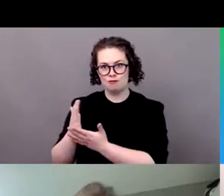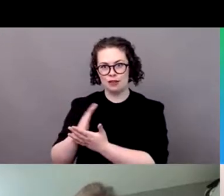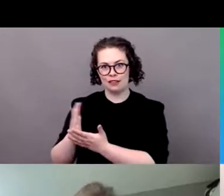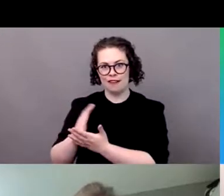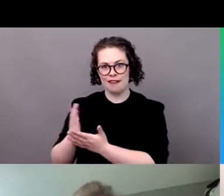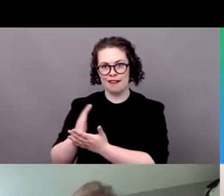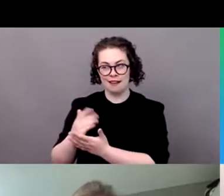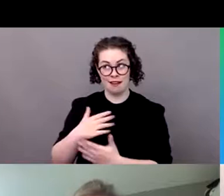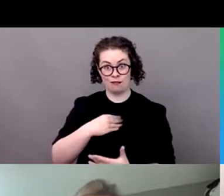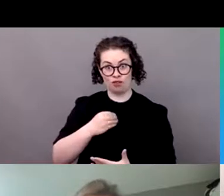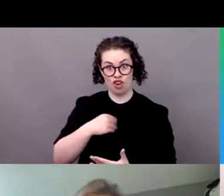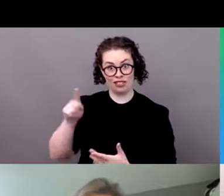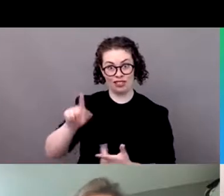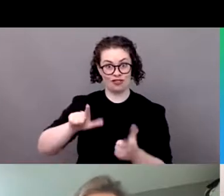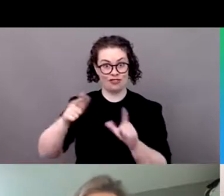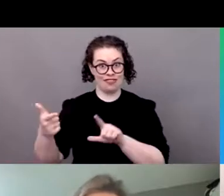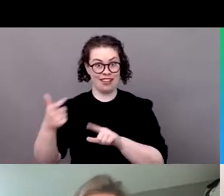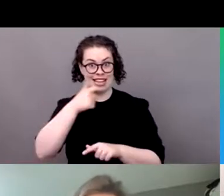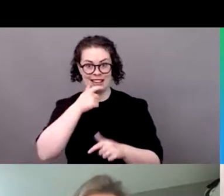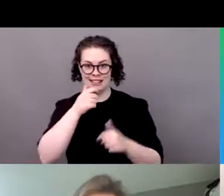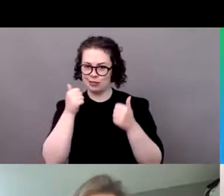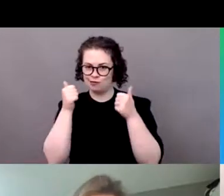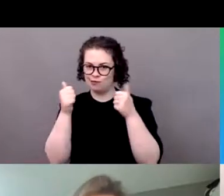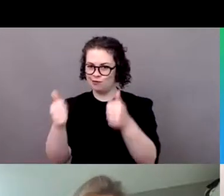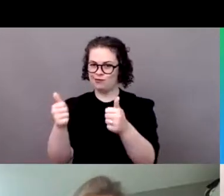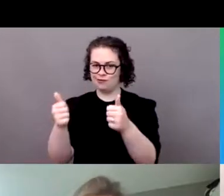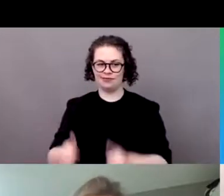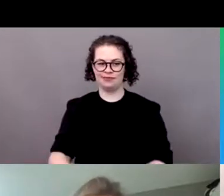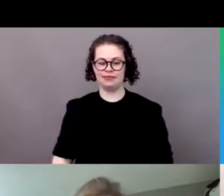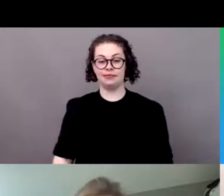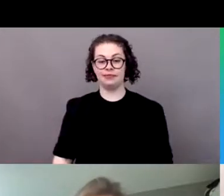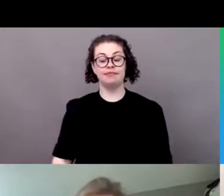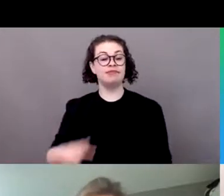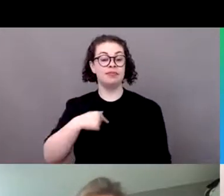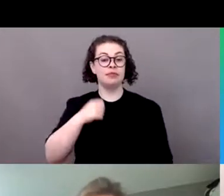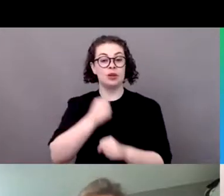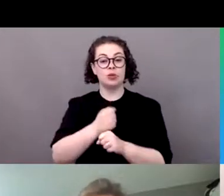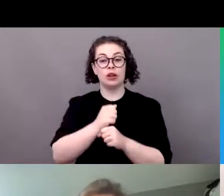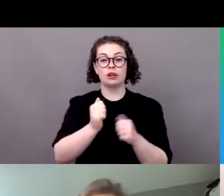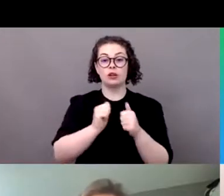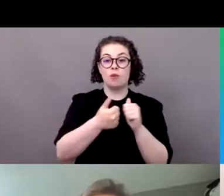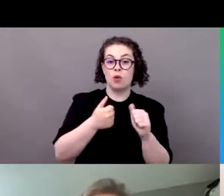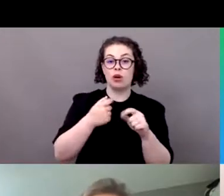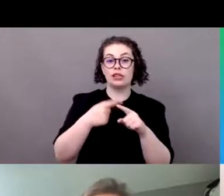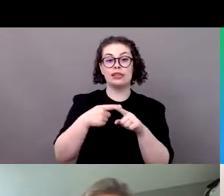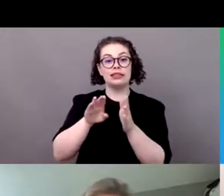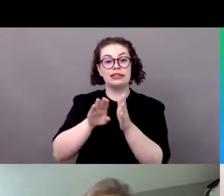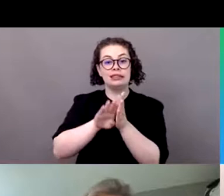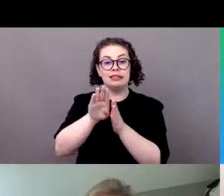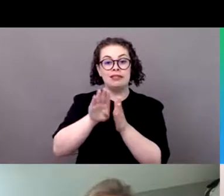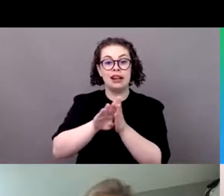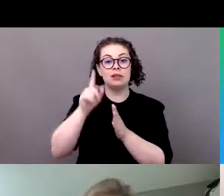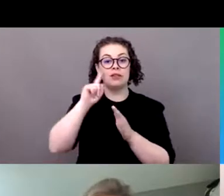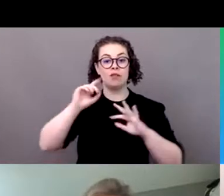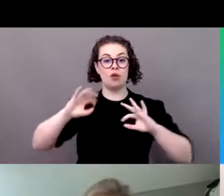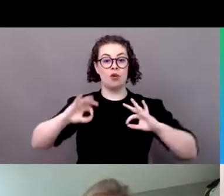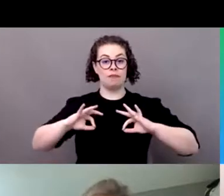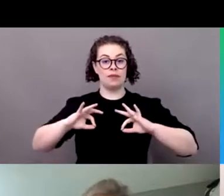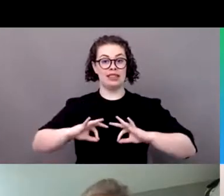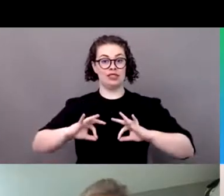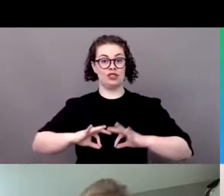responsable de la mission sport et développement durable auprès du ministère chargé des sports. Et en fait, la principale